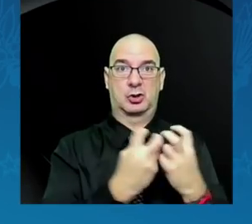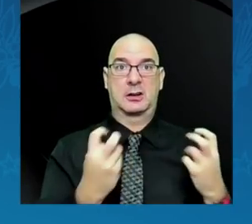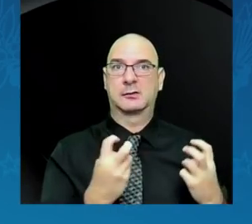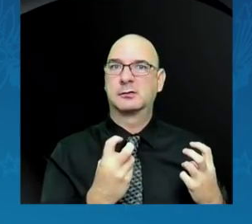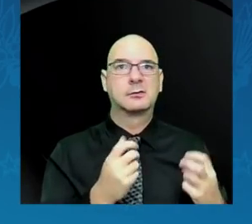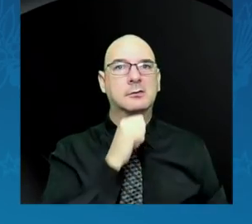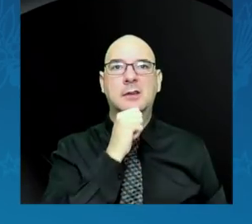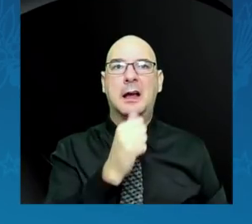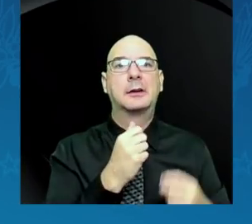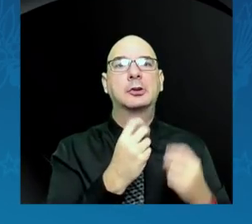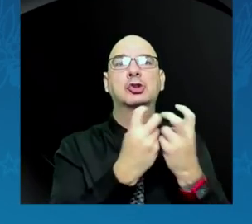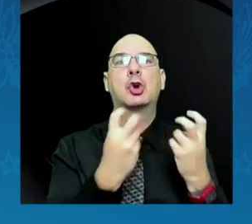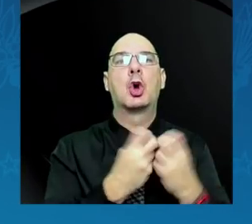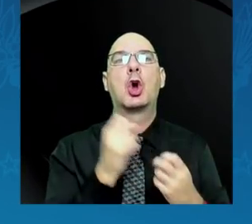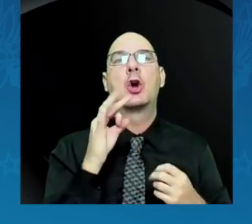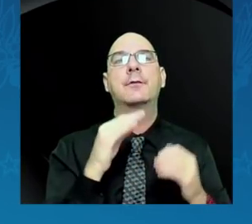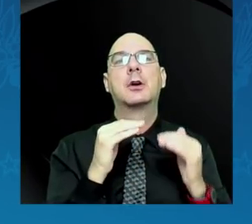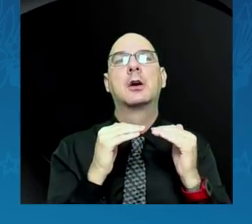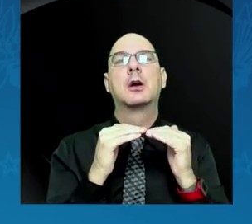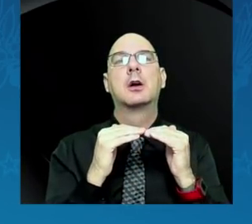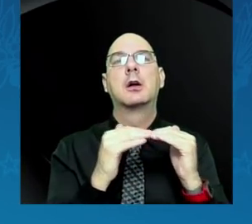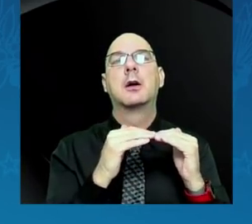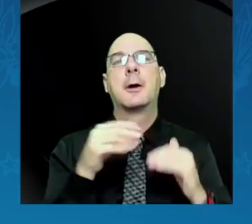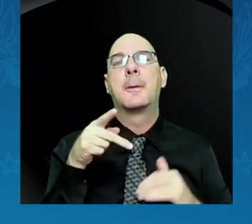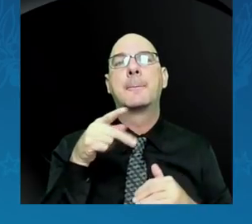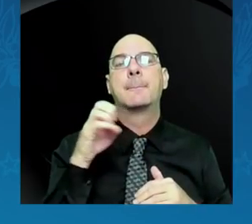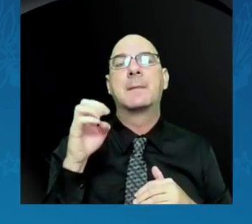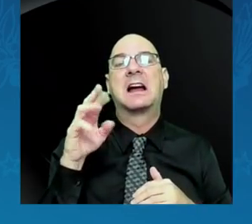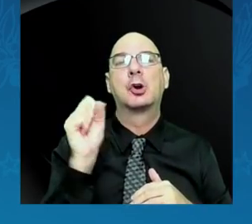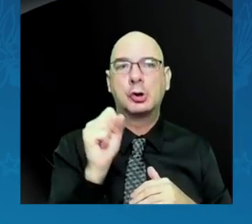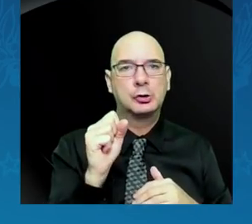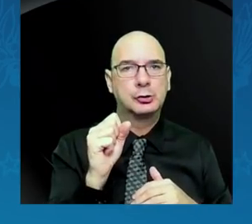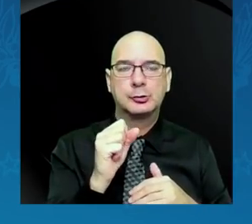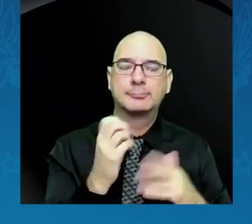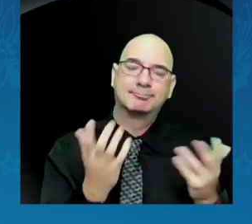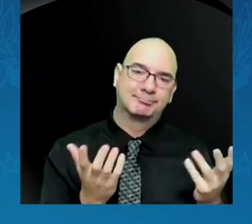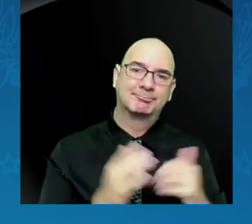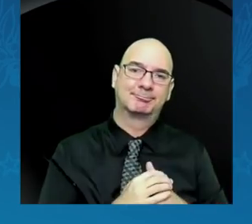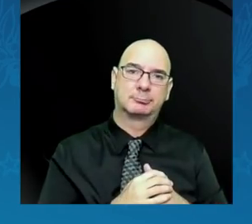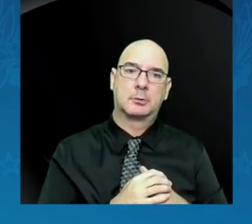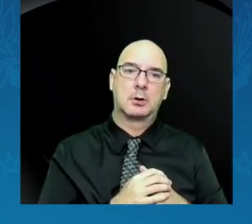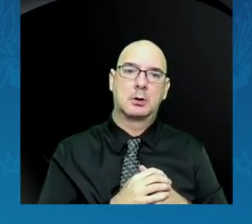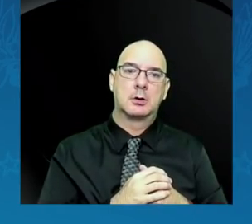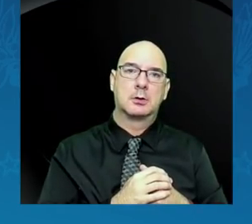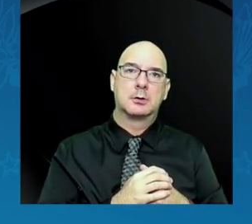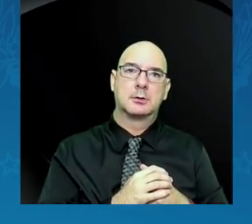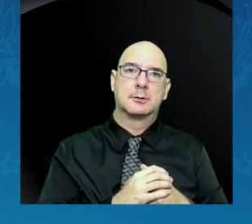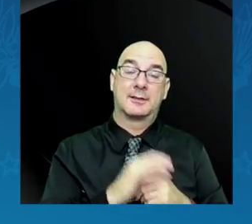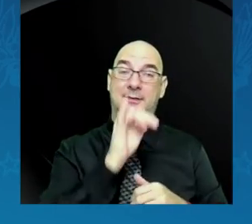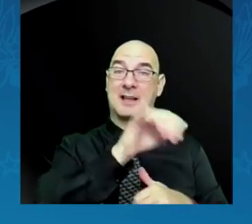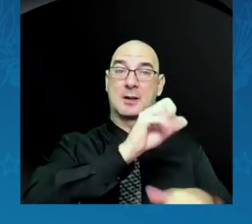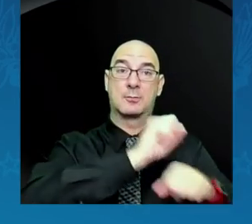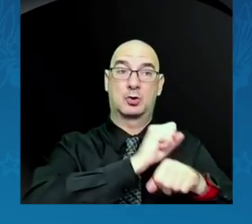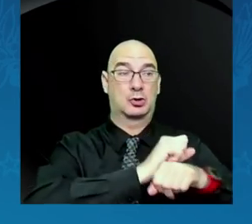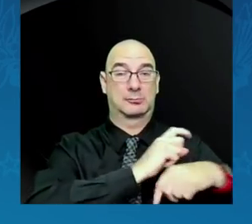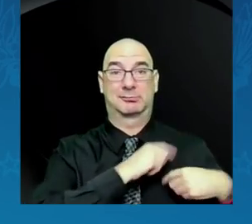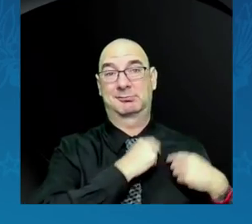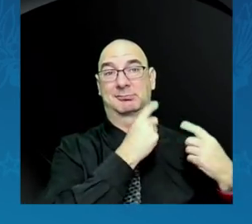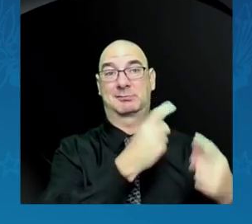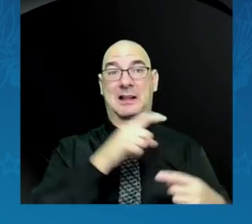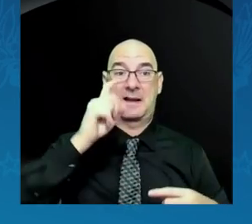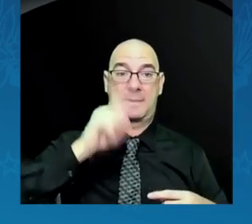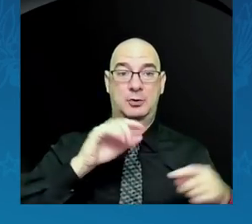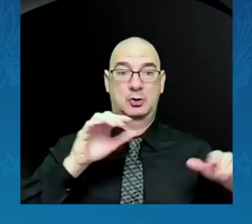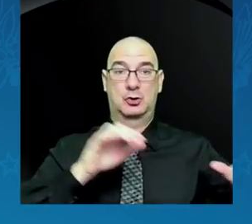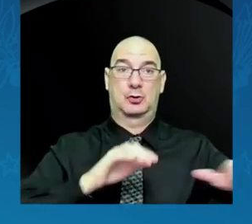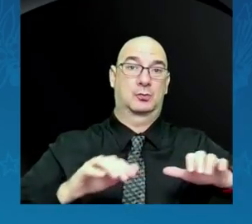peers. There is work that we've always had to do, and we actually have embedded in the jury